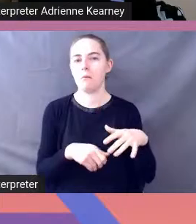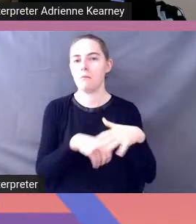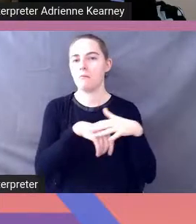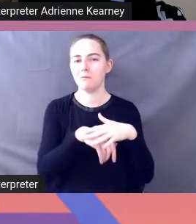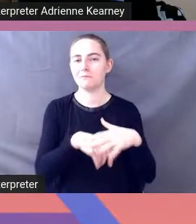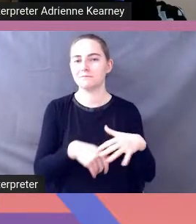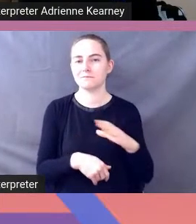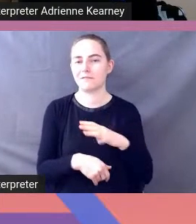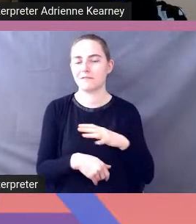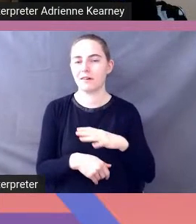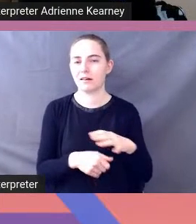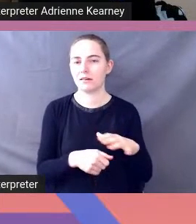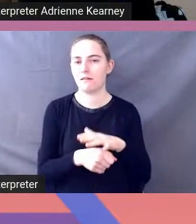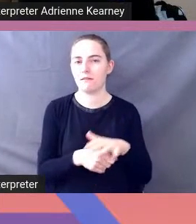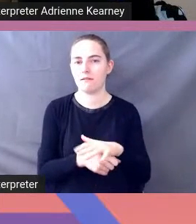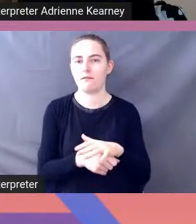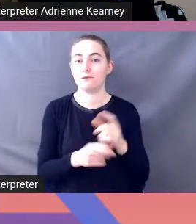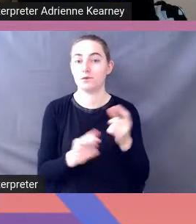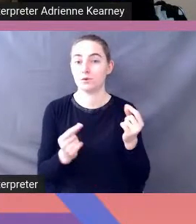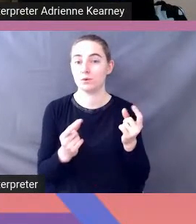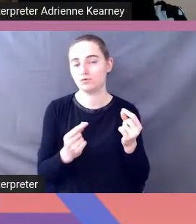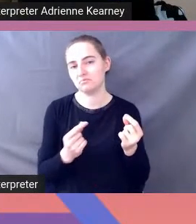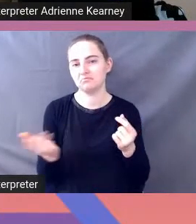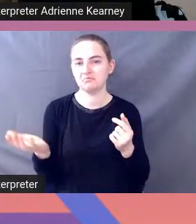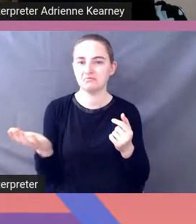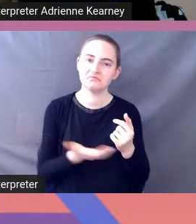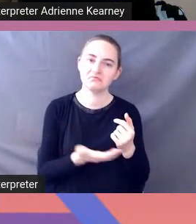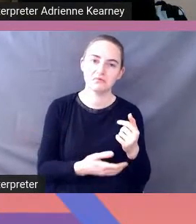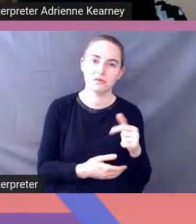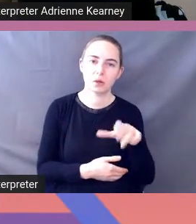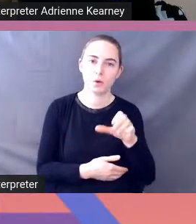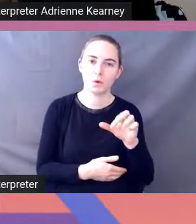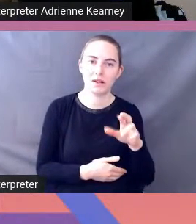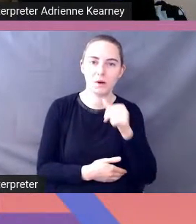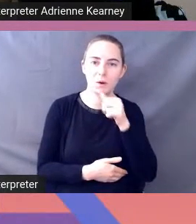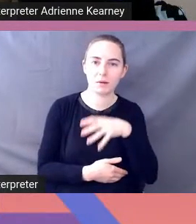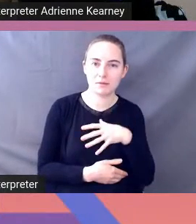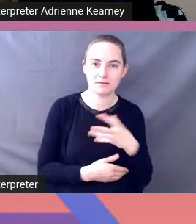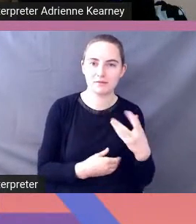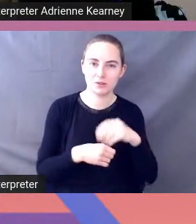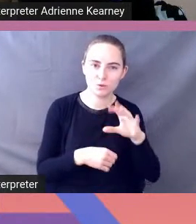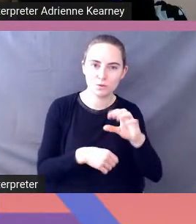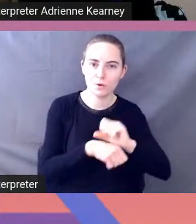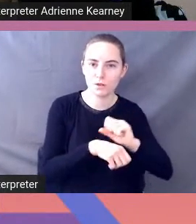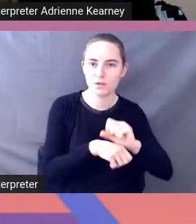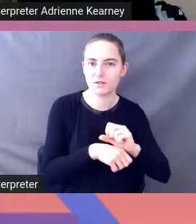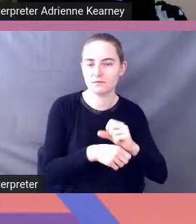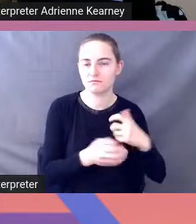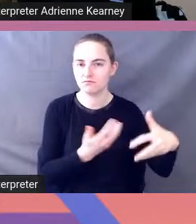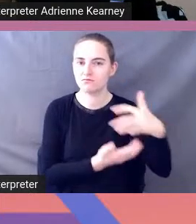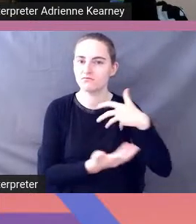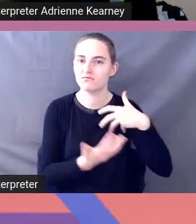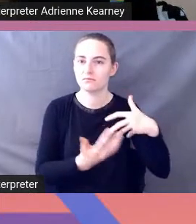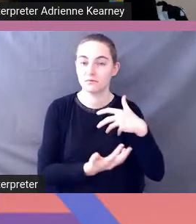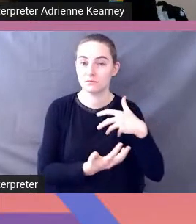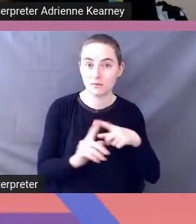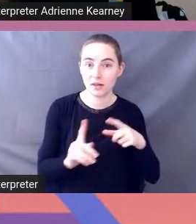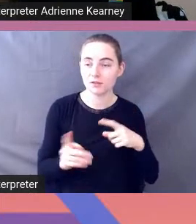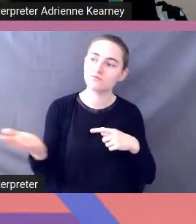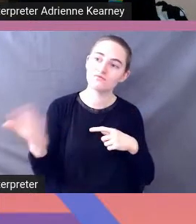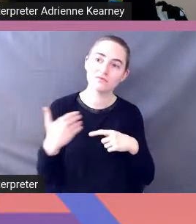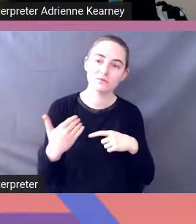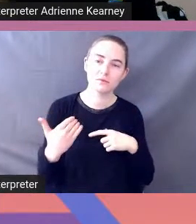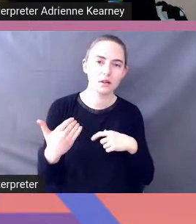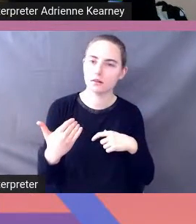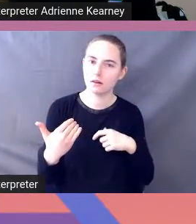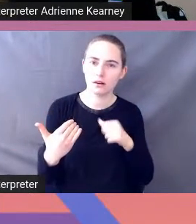very much connects to what Hope was saying about to bring people into your spaces. You have to make sure that they're going to be safe. You have to make sure that they're going to be comfortable, and you have to